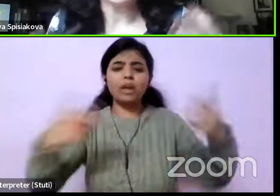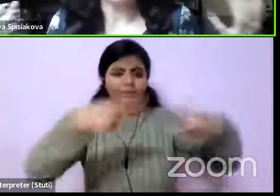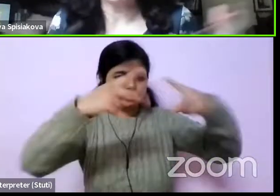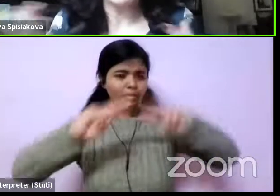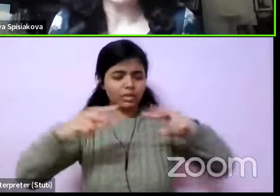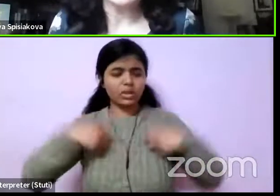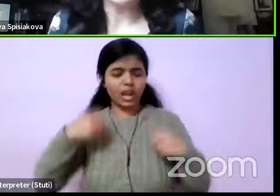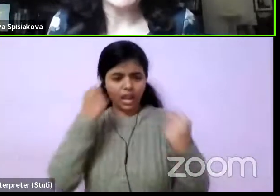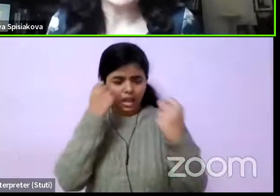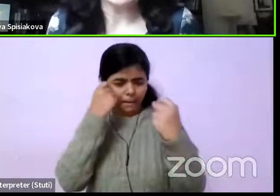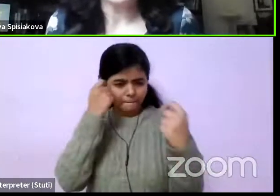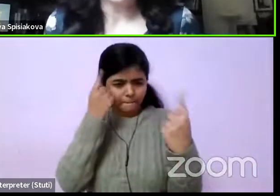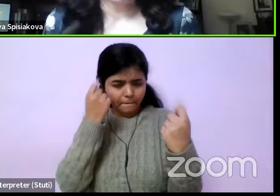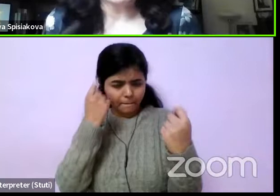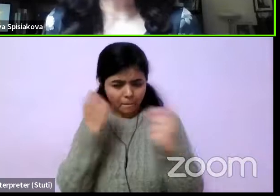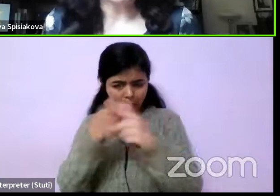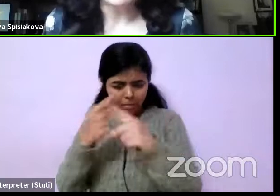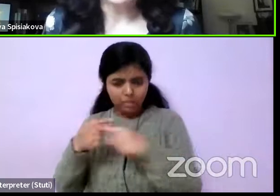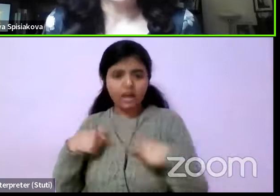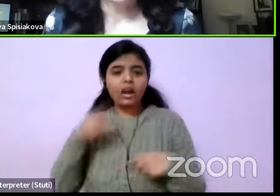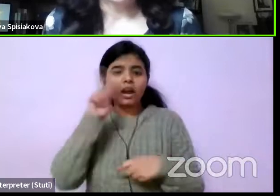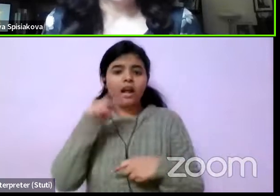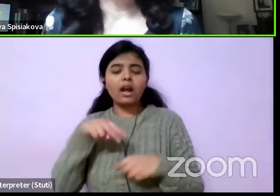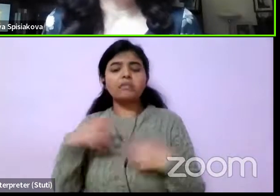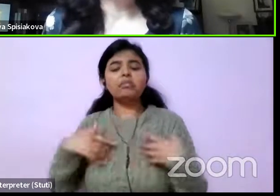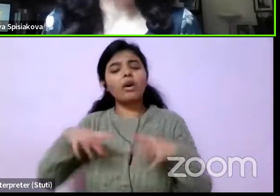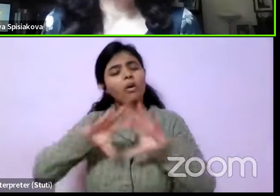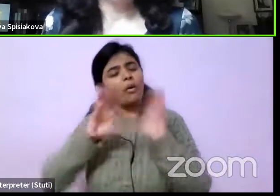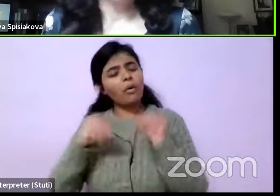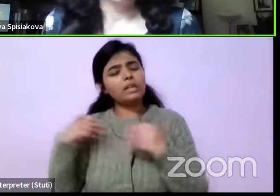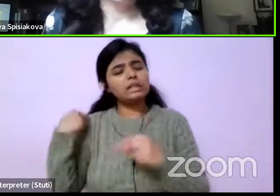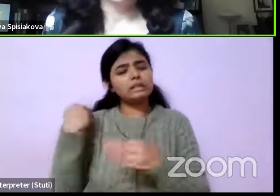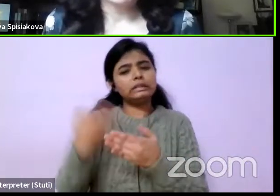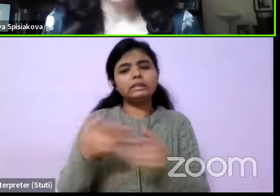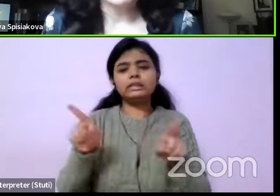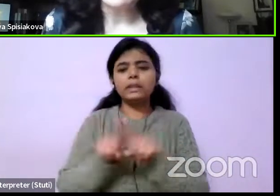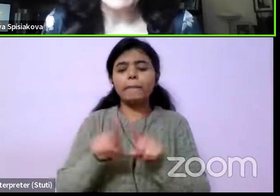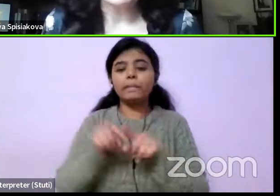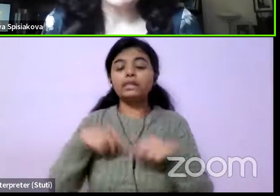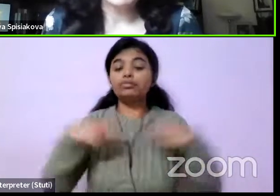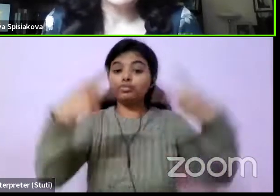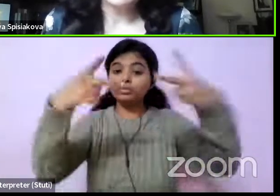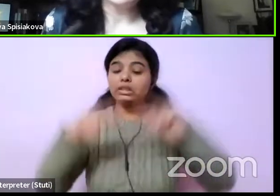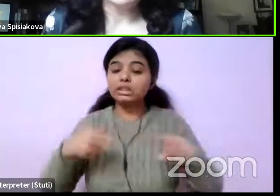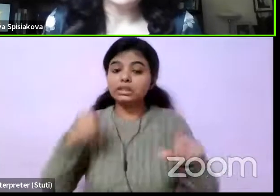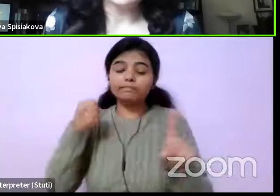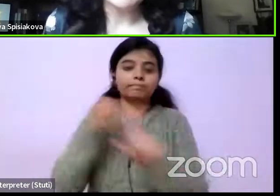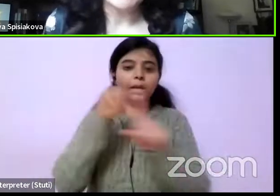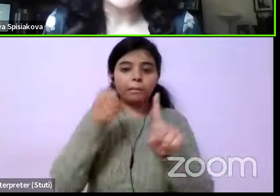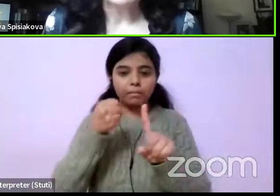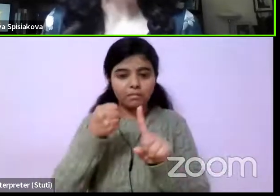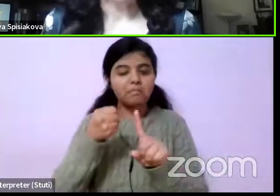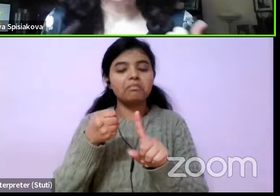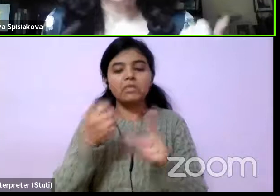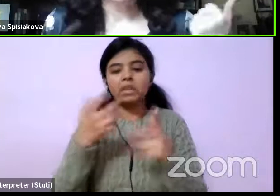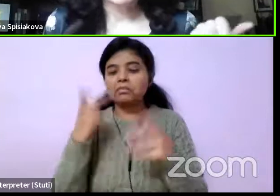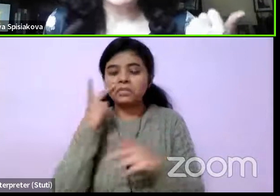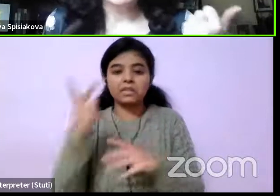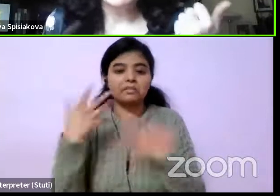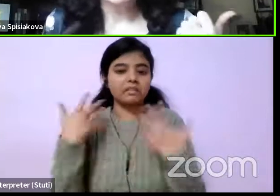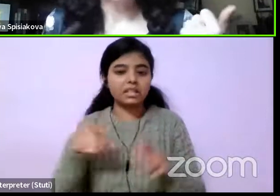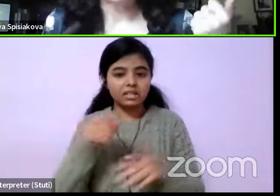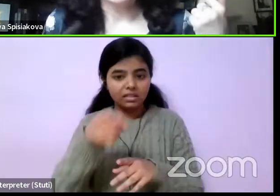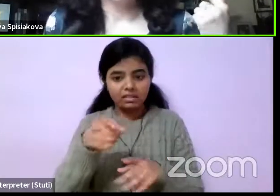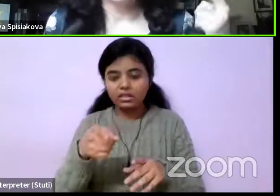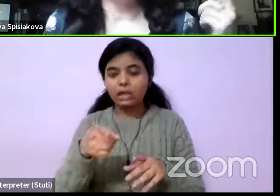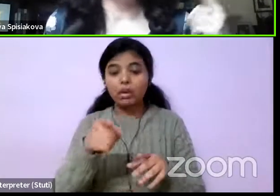own heads and through daily reading all the time. And yes, translation has incredible impact that we just do not usually see. It's both the